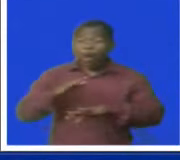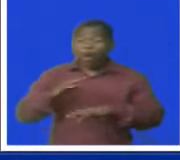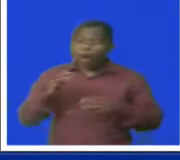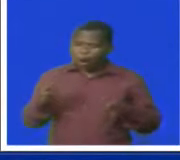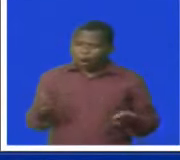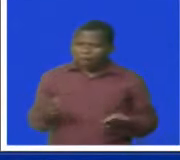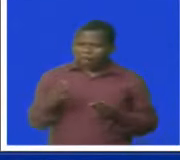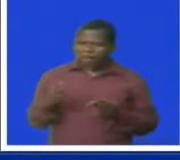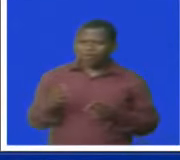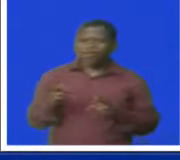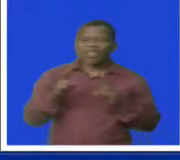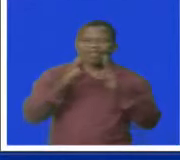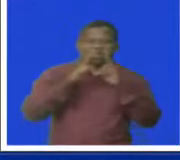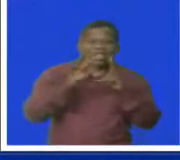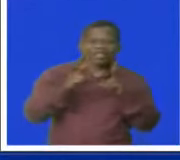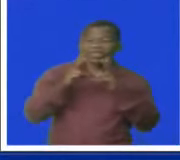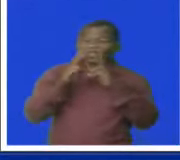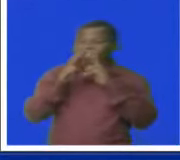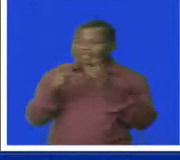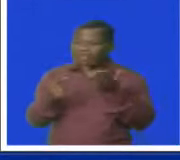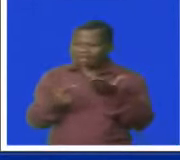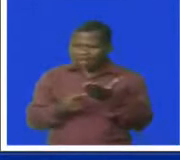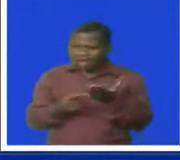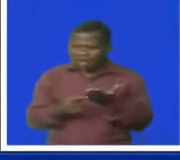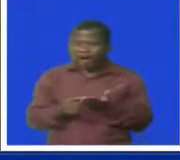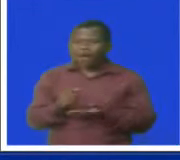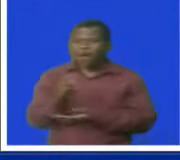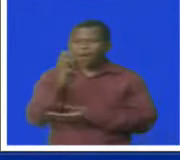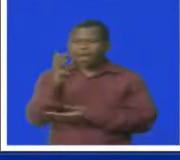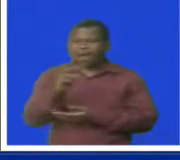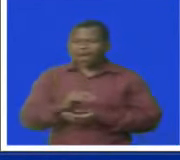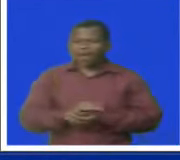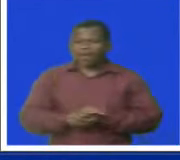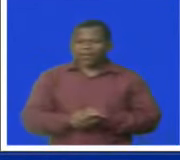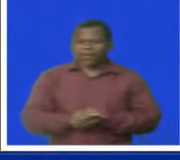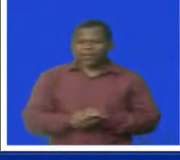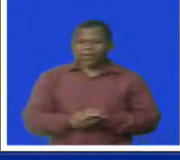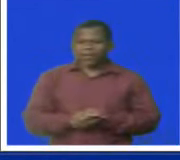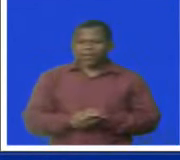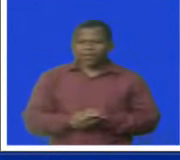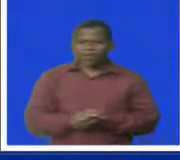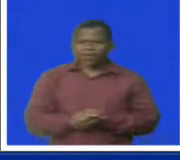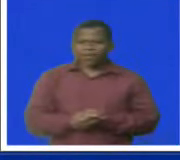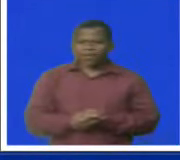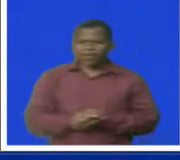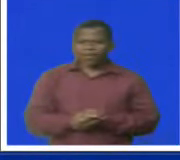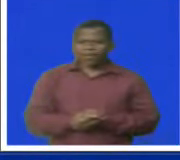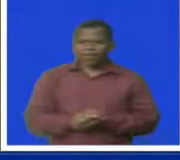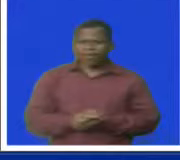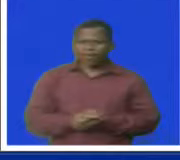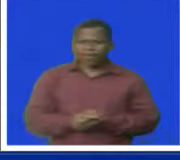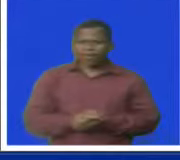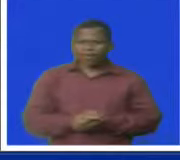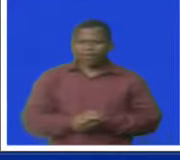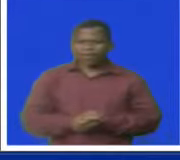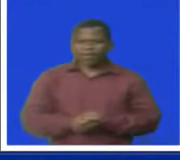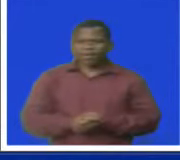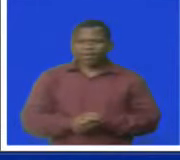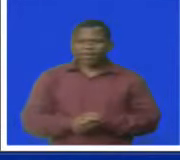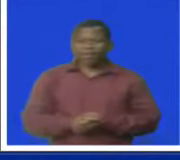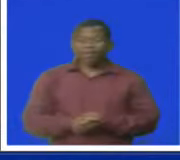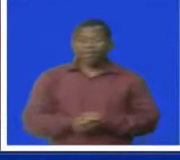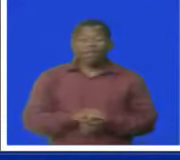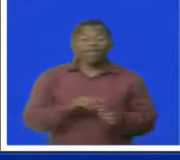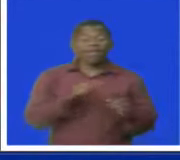going to see Malkerns going further. There are further developments that will be coming. So we are the progressive new town in Eswatini.